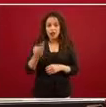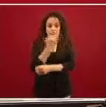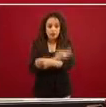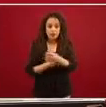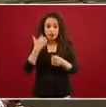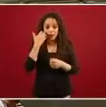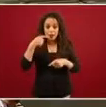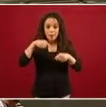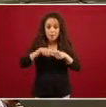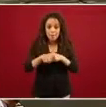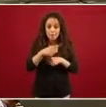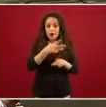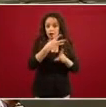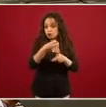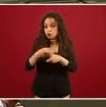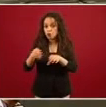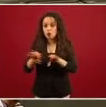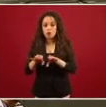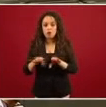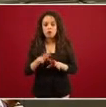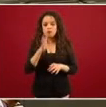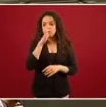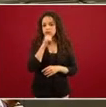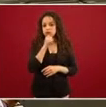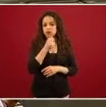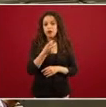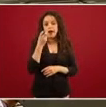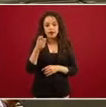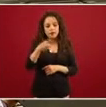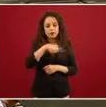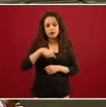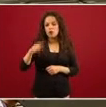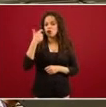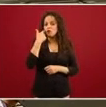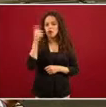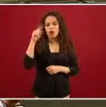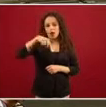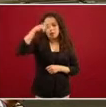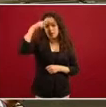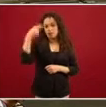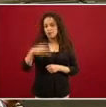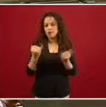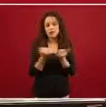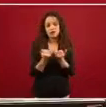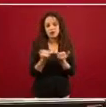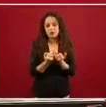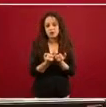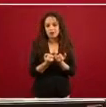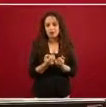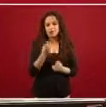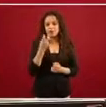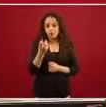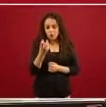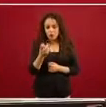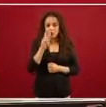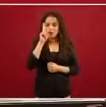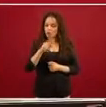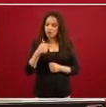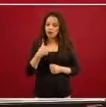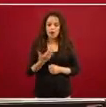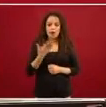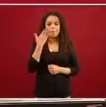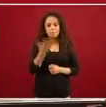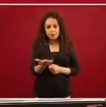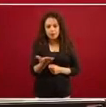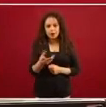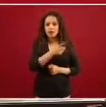for too long. And when they tried to do something about it, it was too late. So thank you for this question. Let